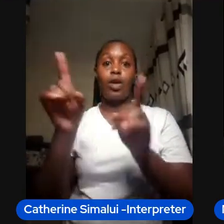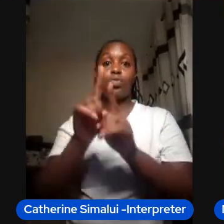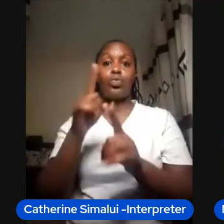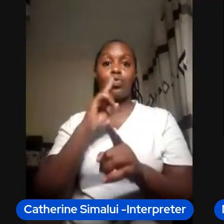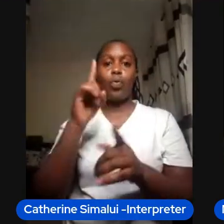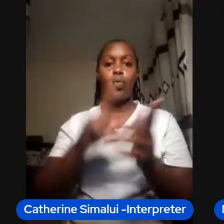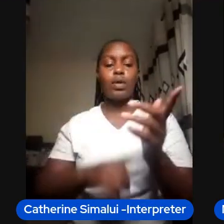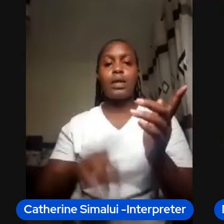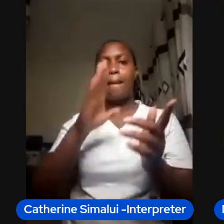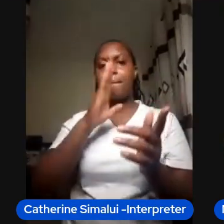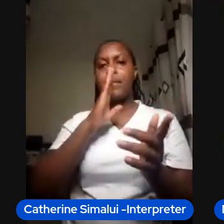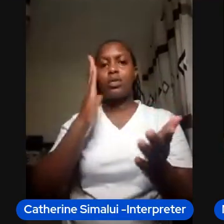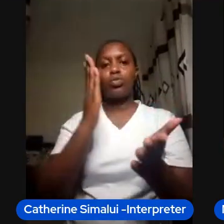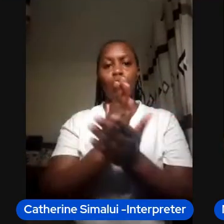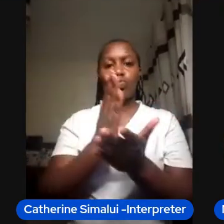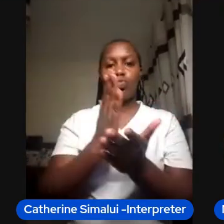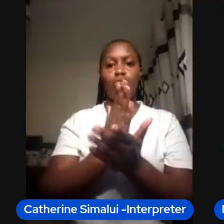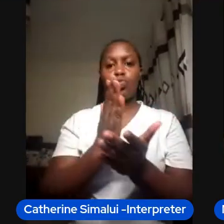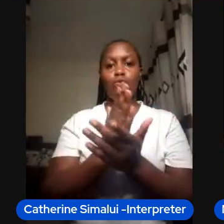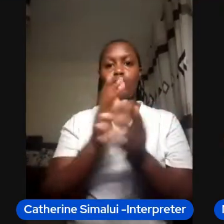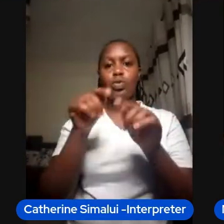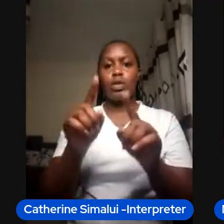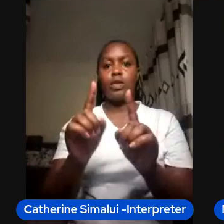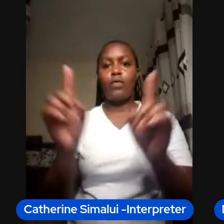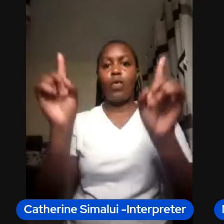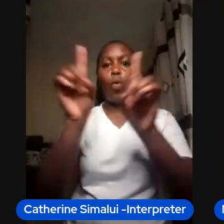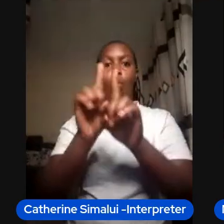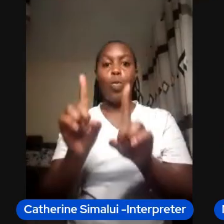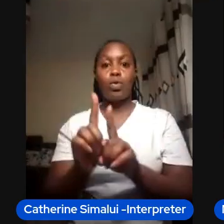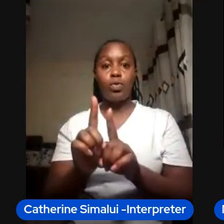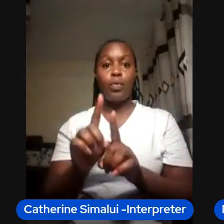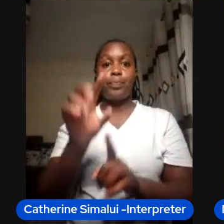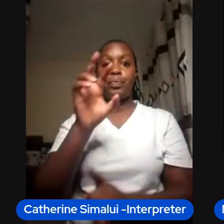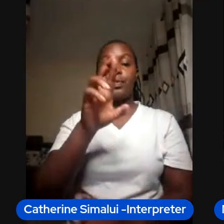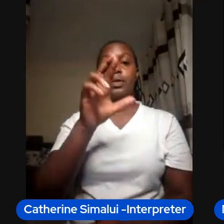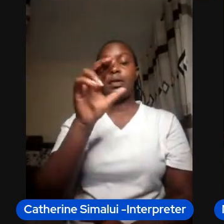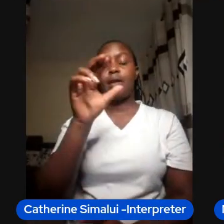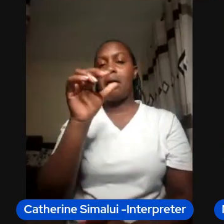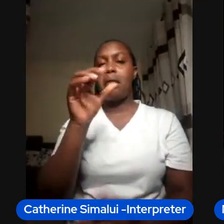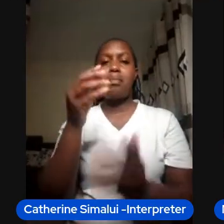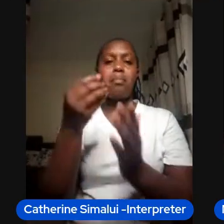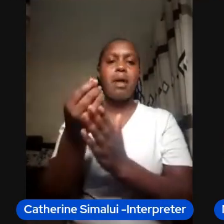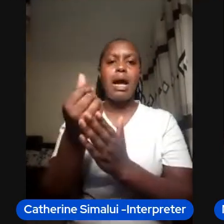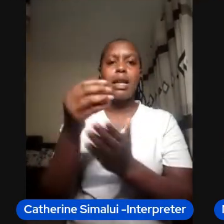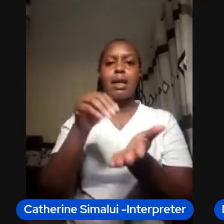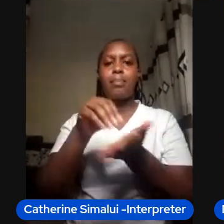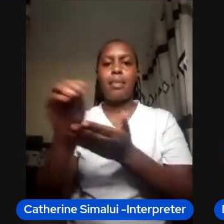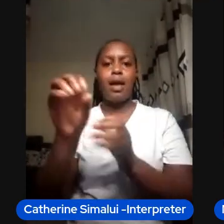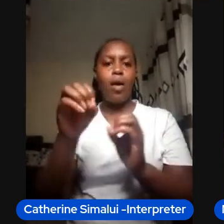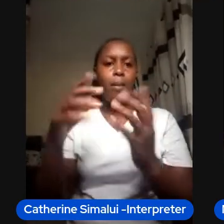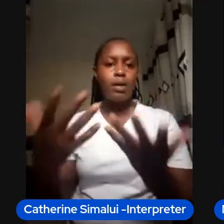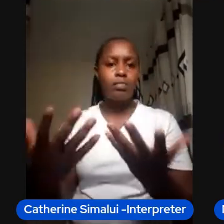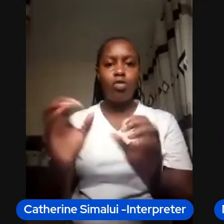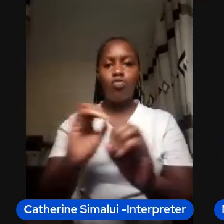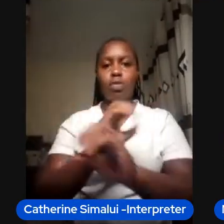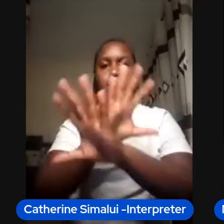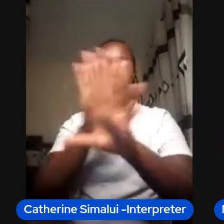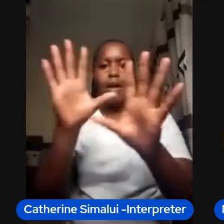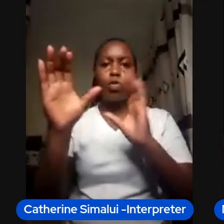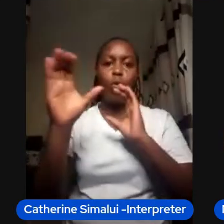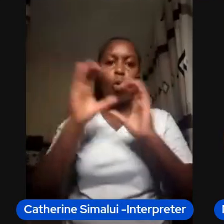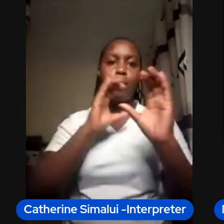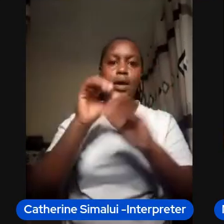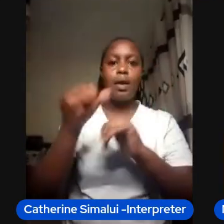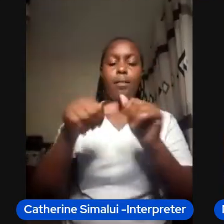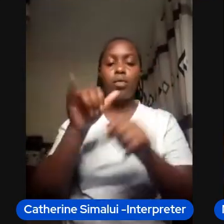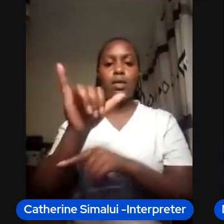yourself. Yes. And of course, the red card and being transparent and communicating about it. I think